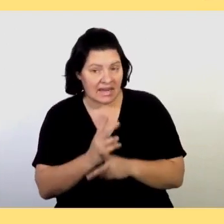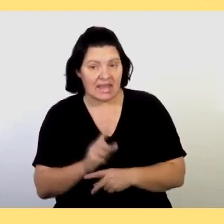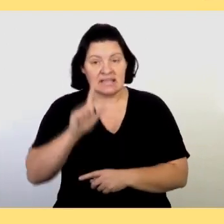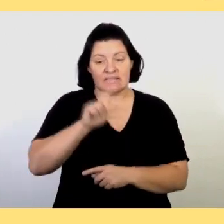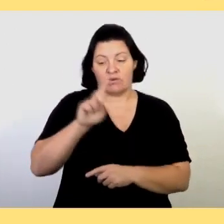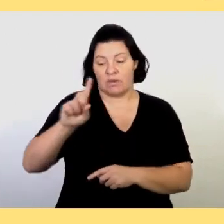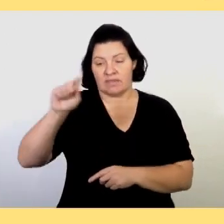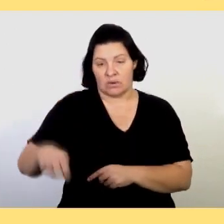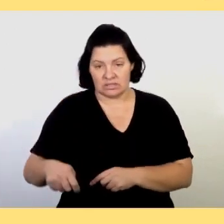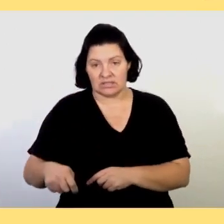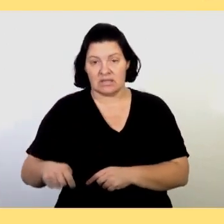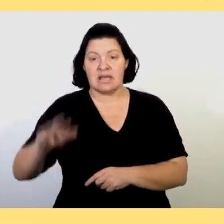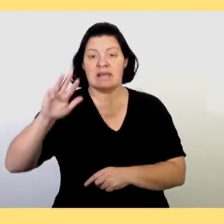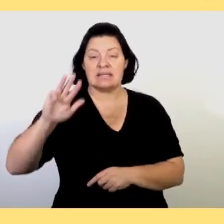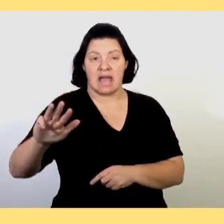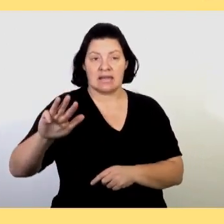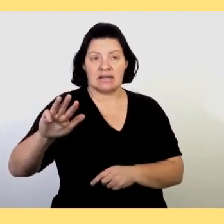then